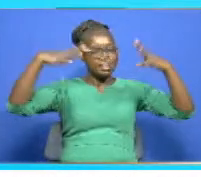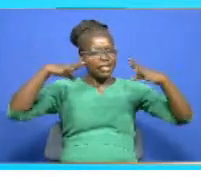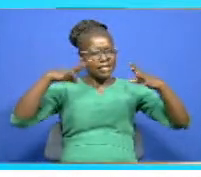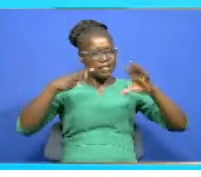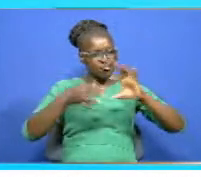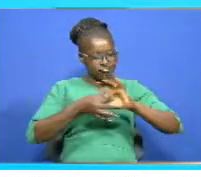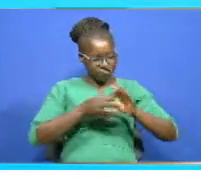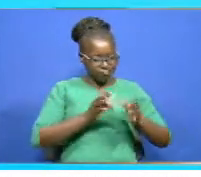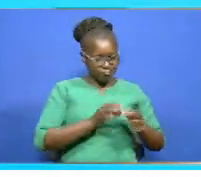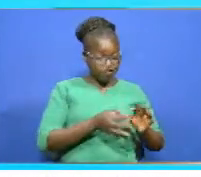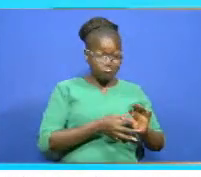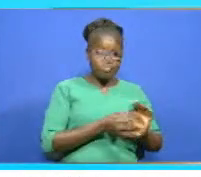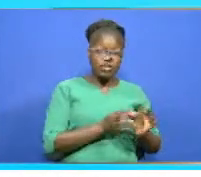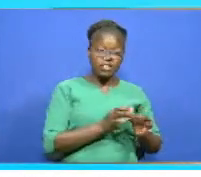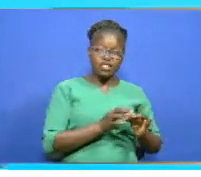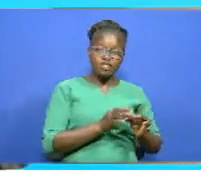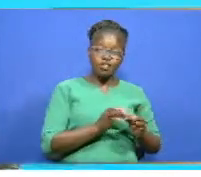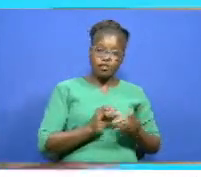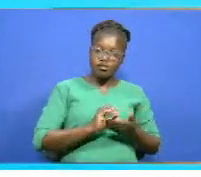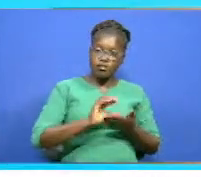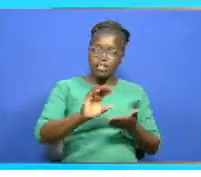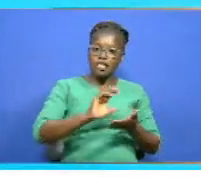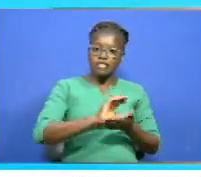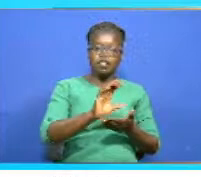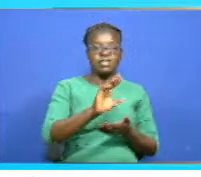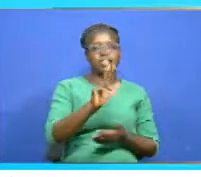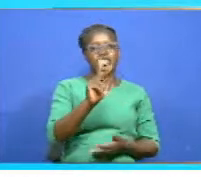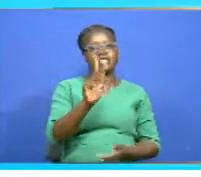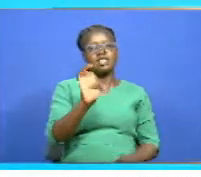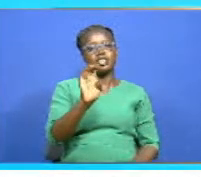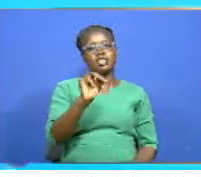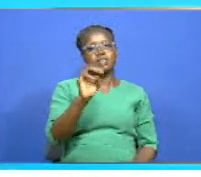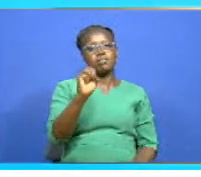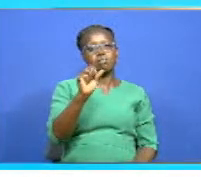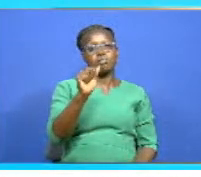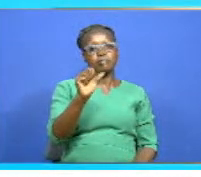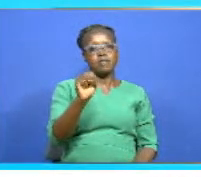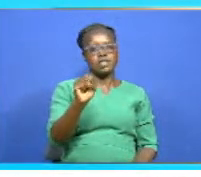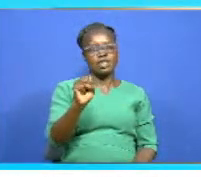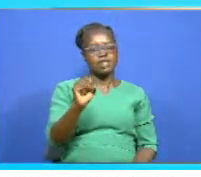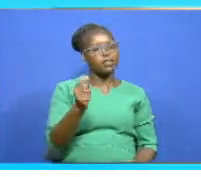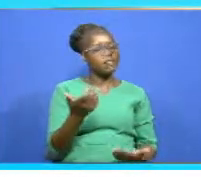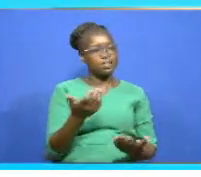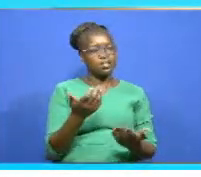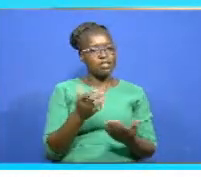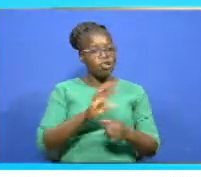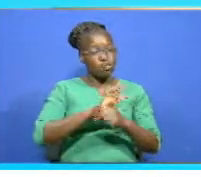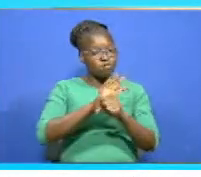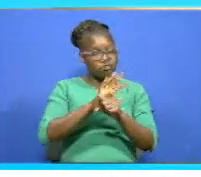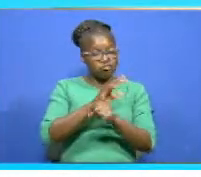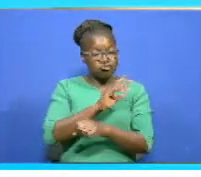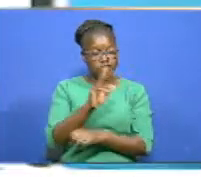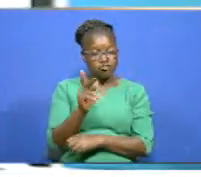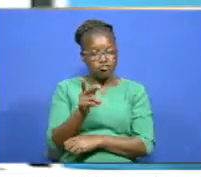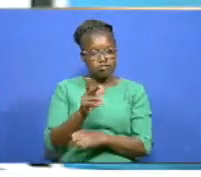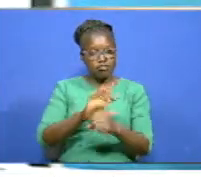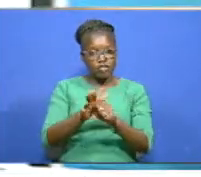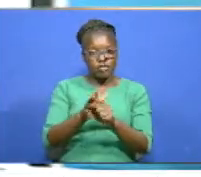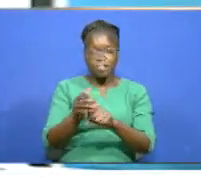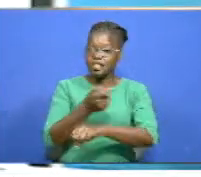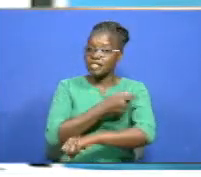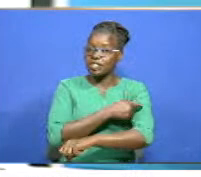of distribution, because we've seen what happened in KEMSA in the COVID-19. Kindly, in 1 minute. In fact, that is something that